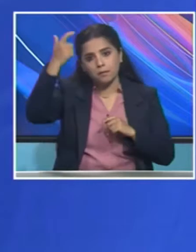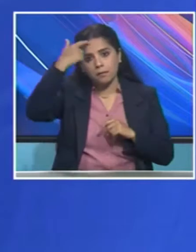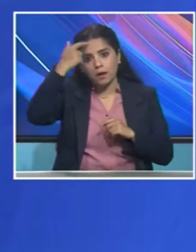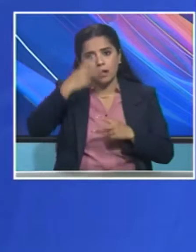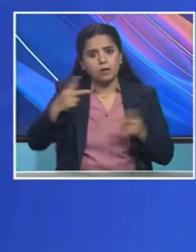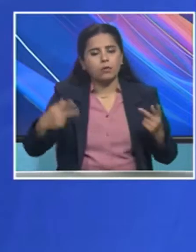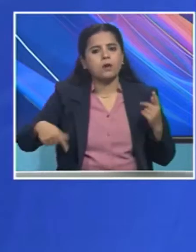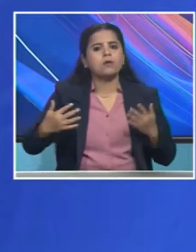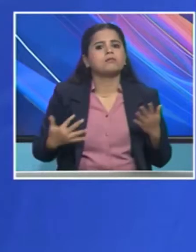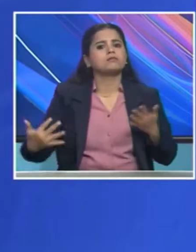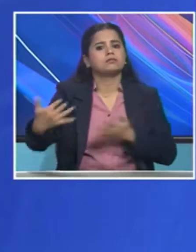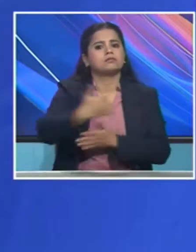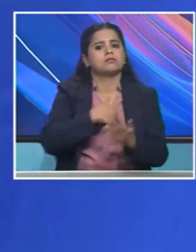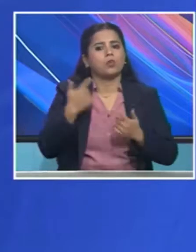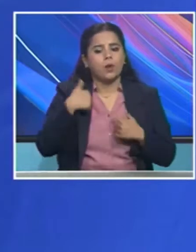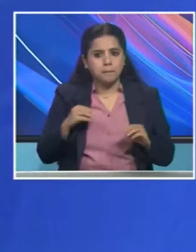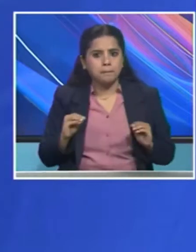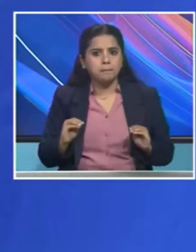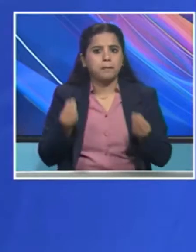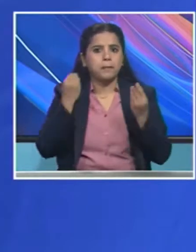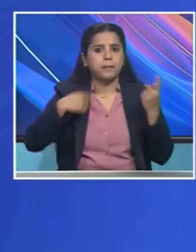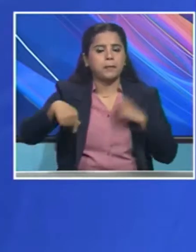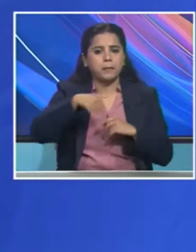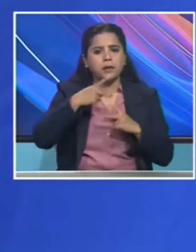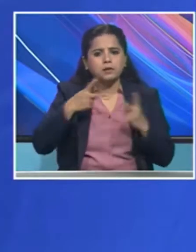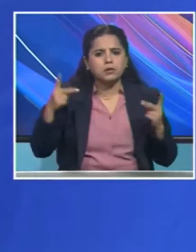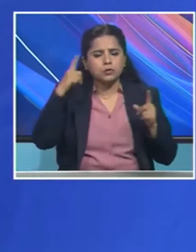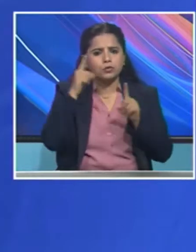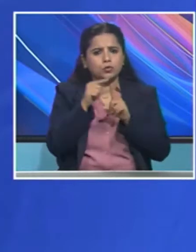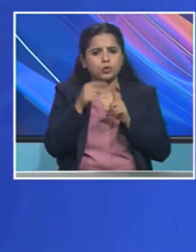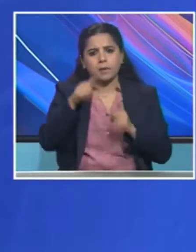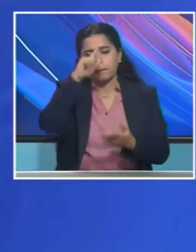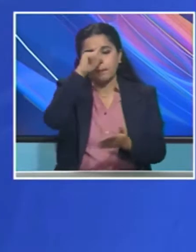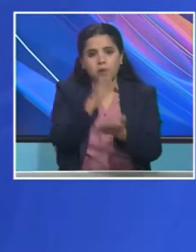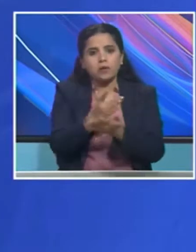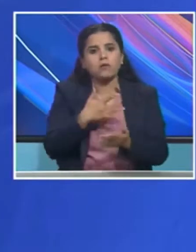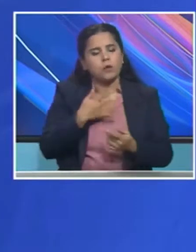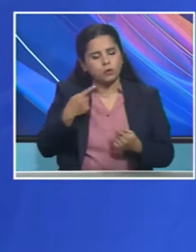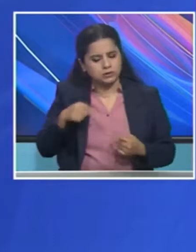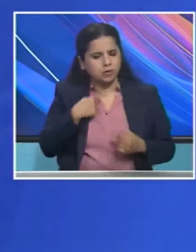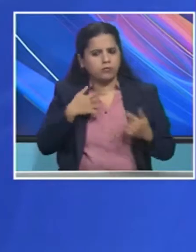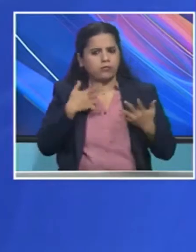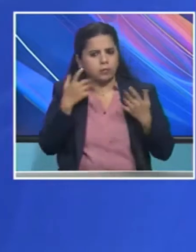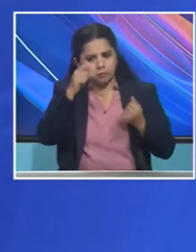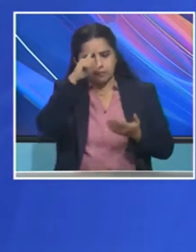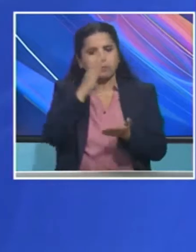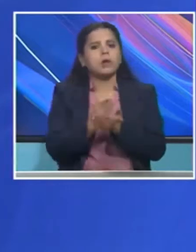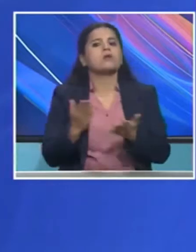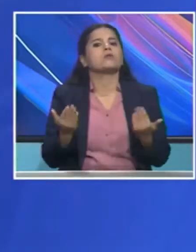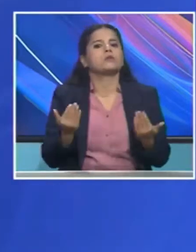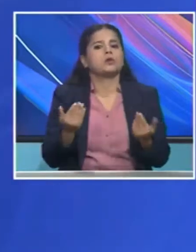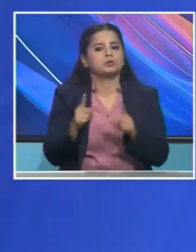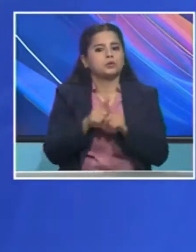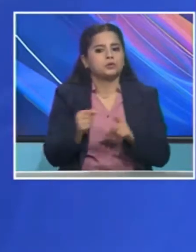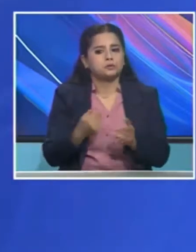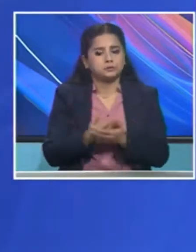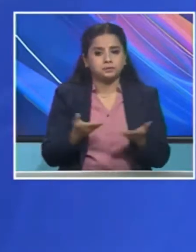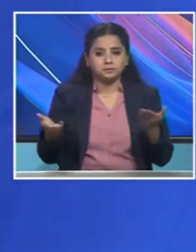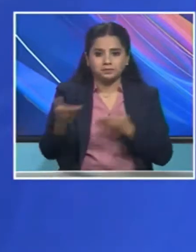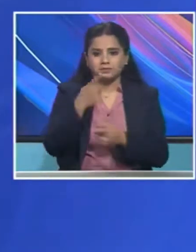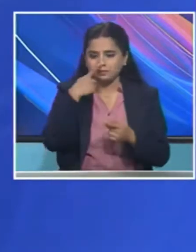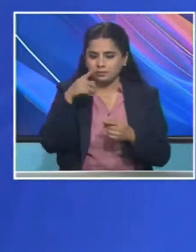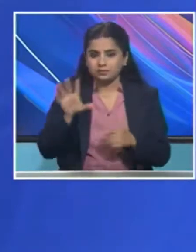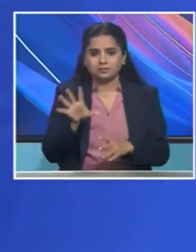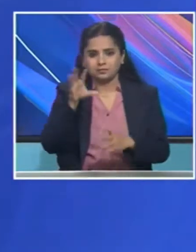about collective well-being through sweat, toil and belief in herself. And as she will come